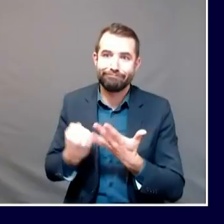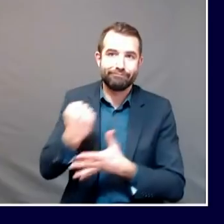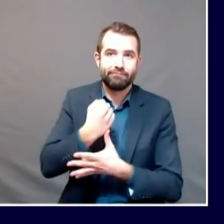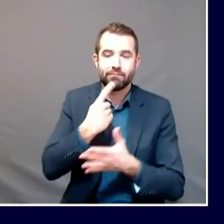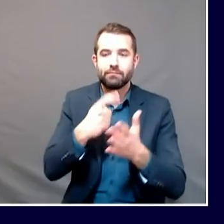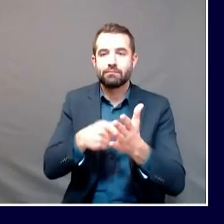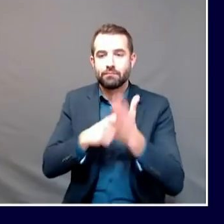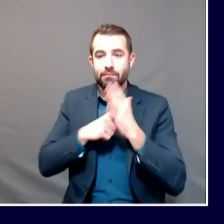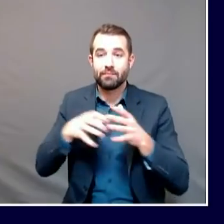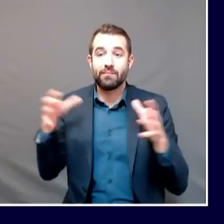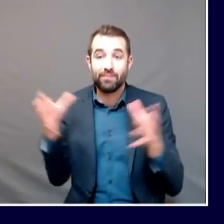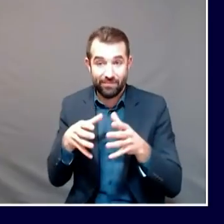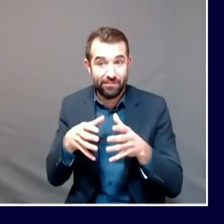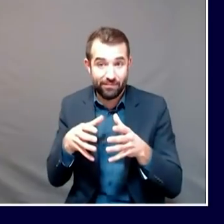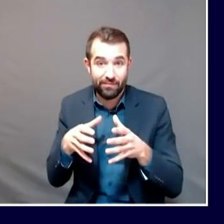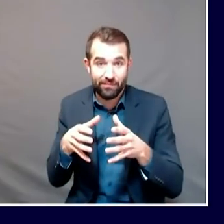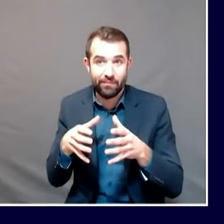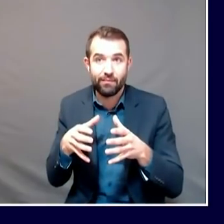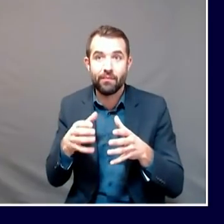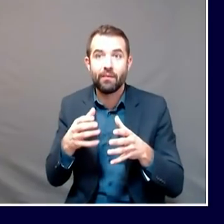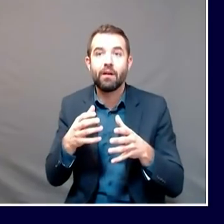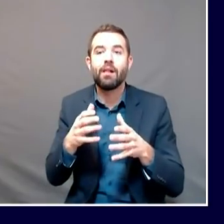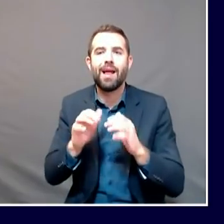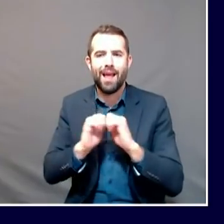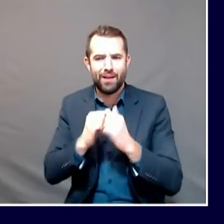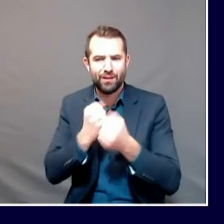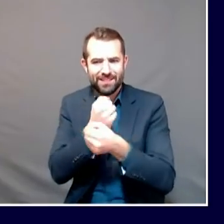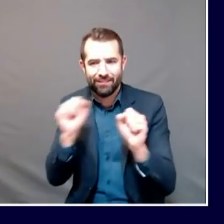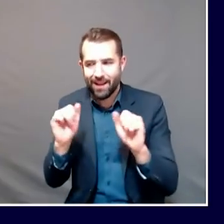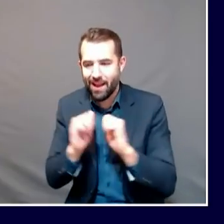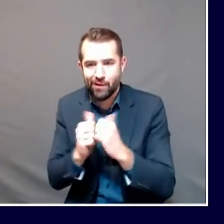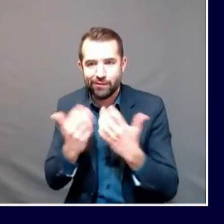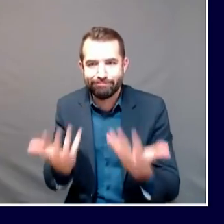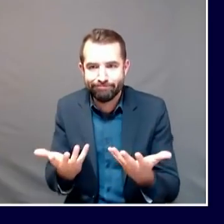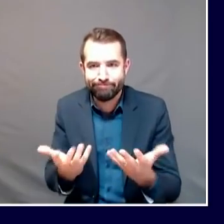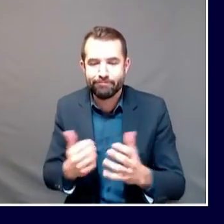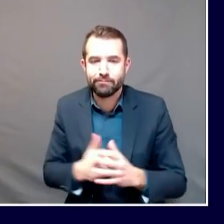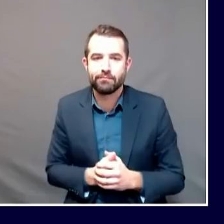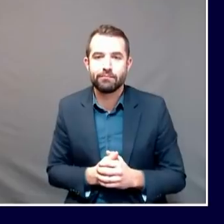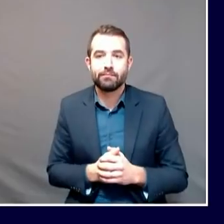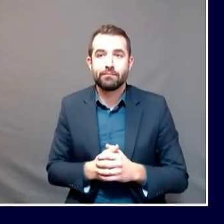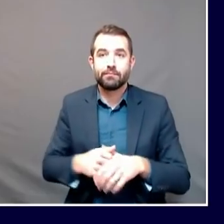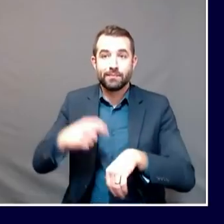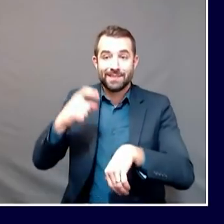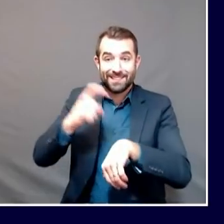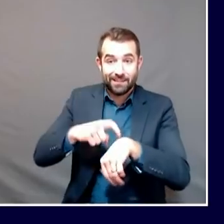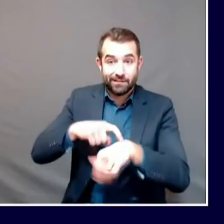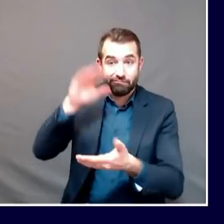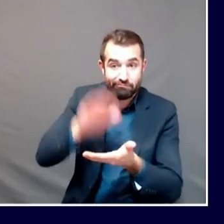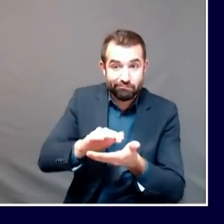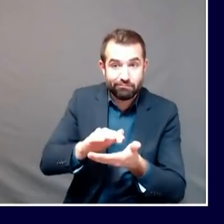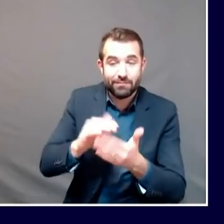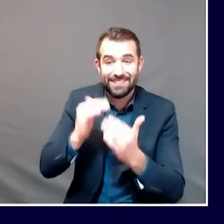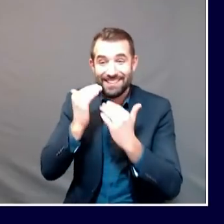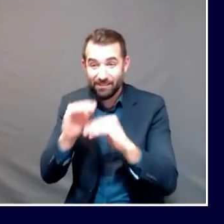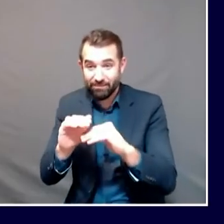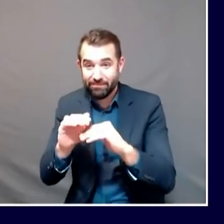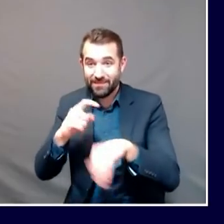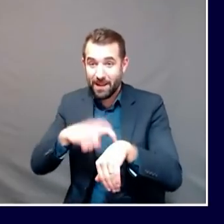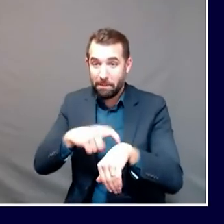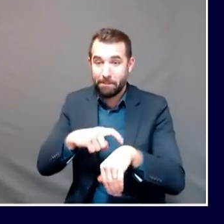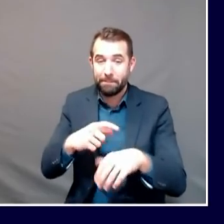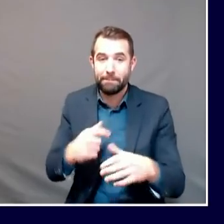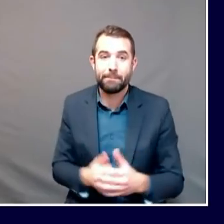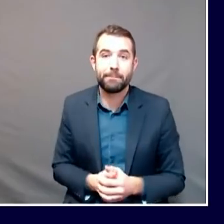safe. By which I mean, try to limit the time of the visit. Wear a mask even when you're inside. Try to